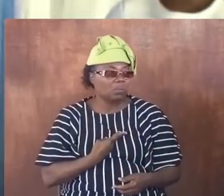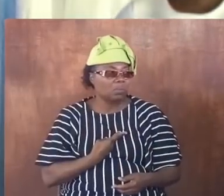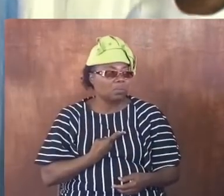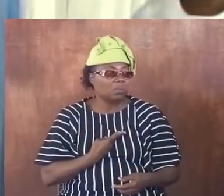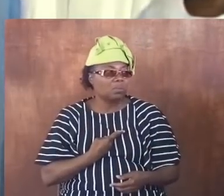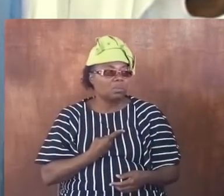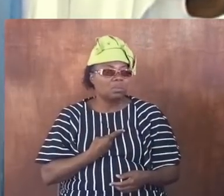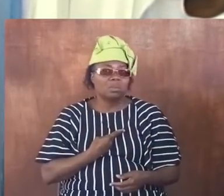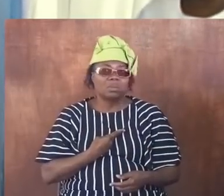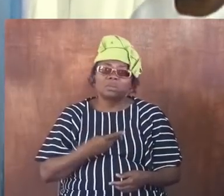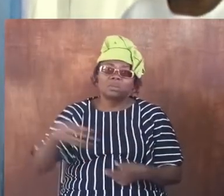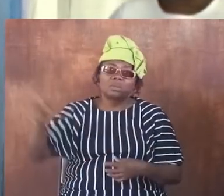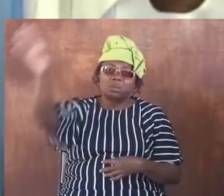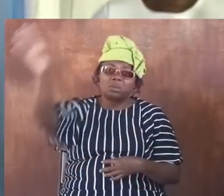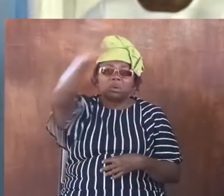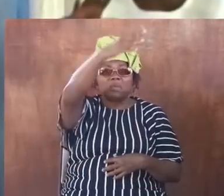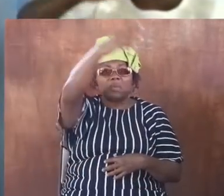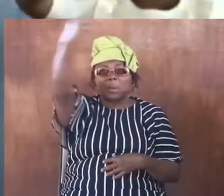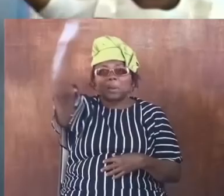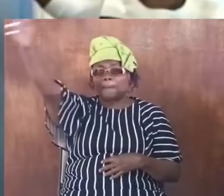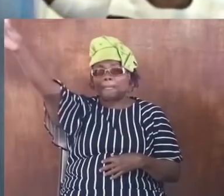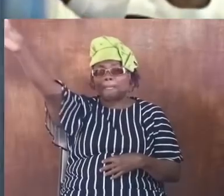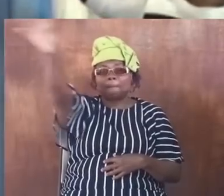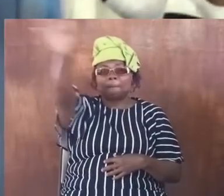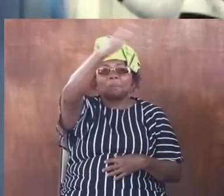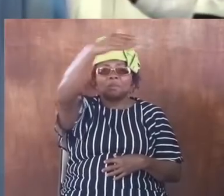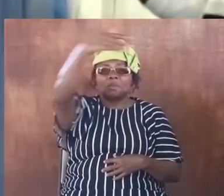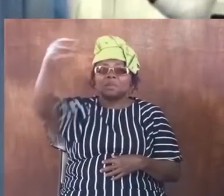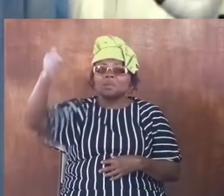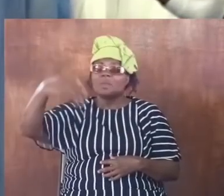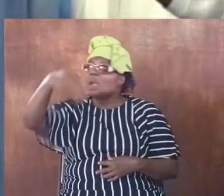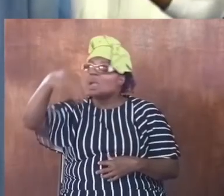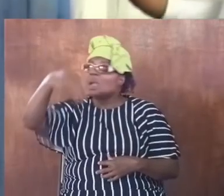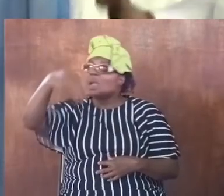Wave your hand to somebody and tell them, say, God is good.